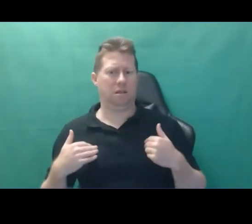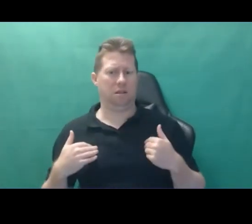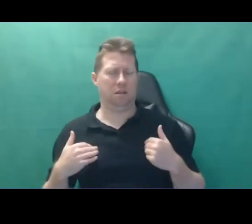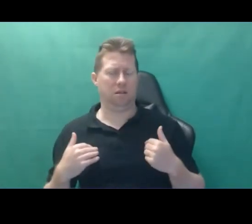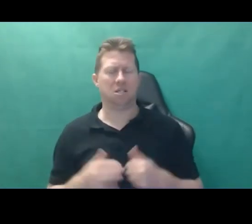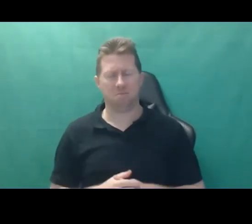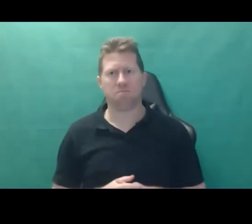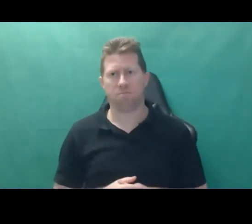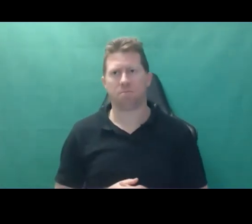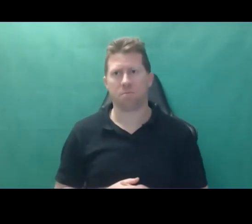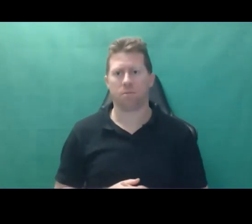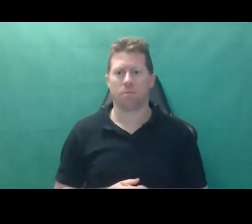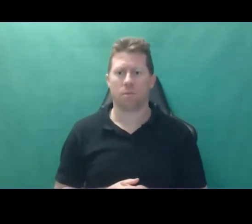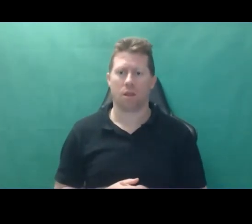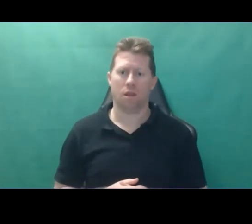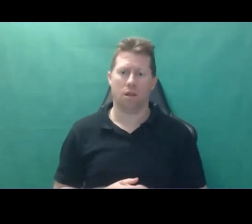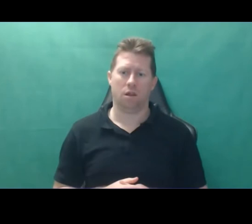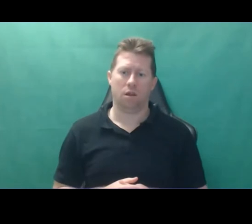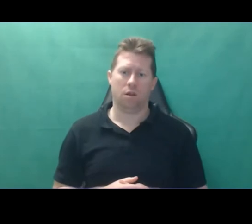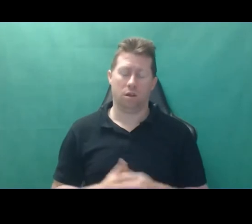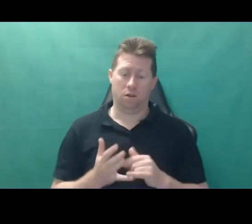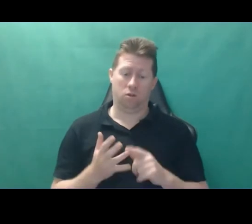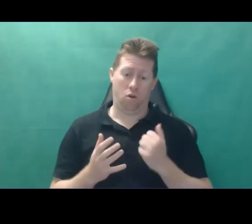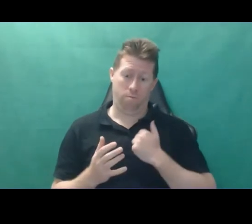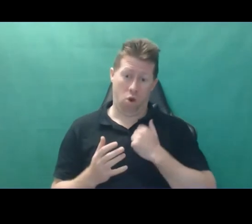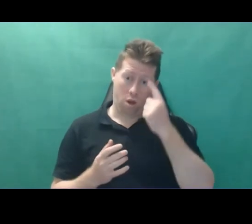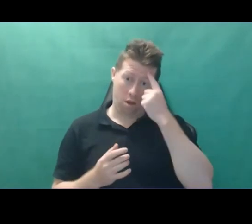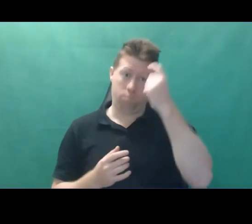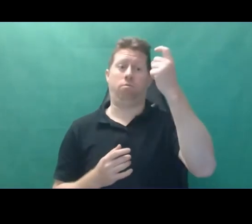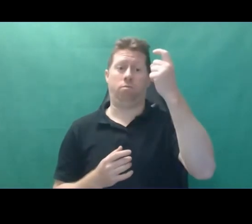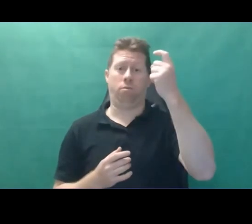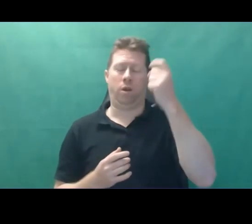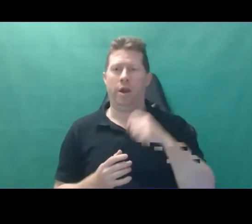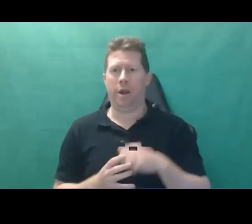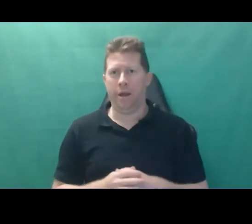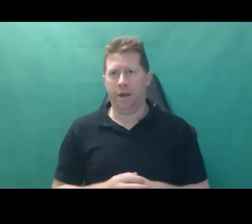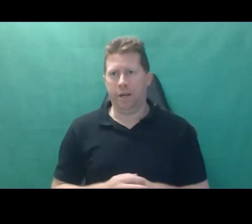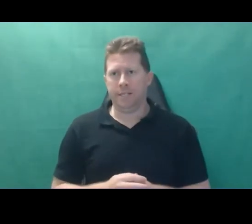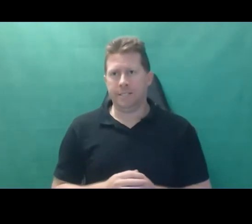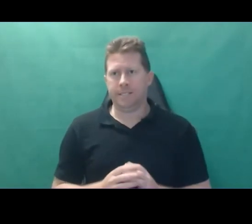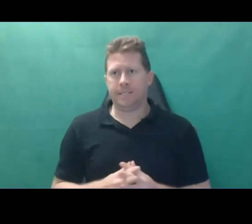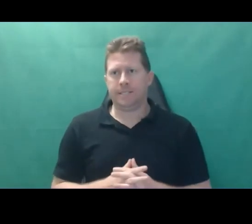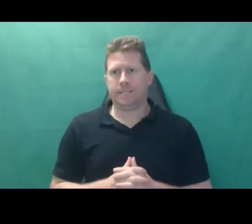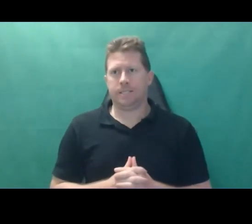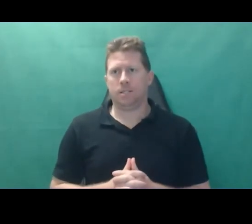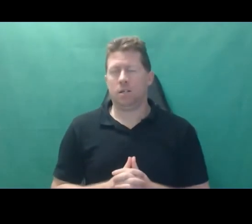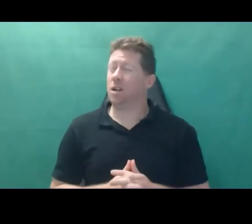So where I got the idea is that, remembering this is the